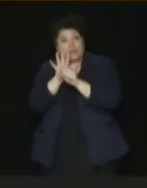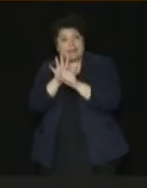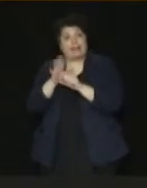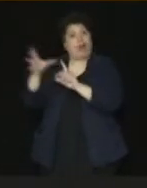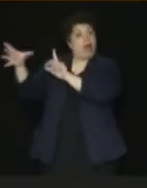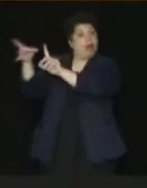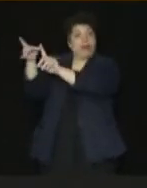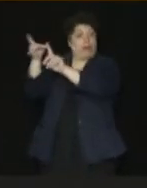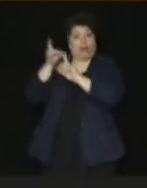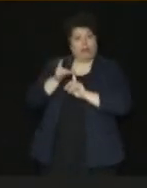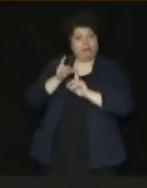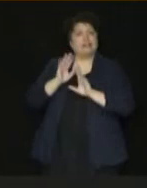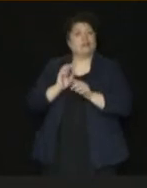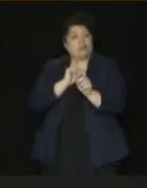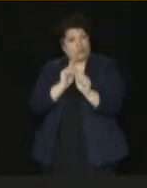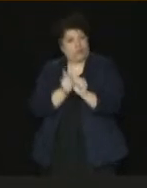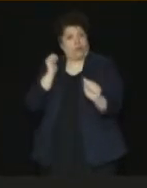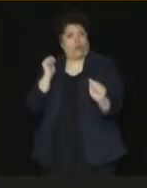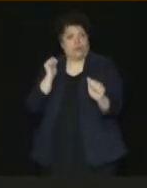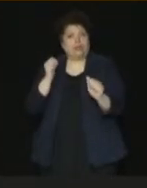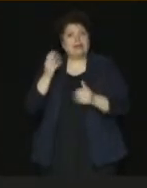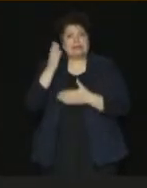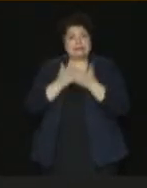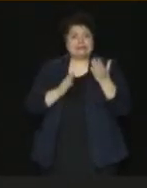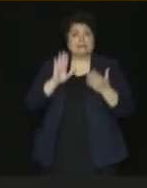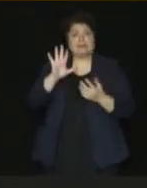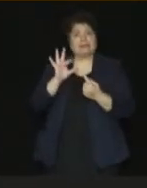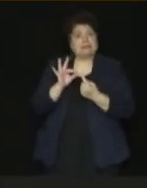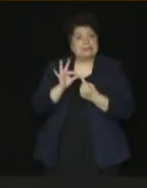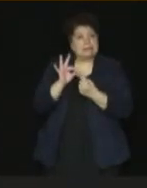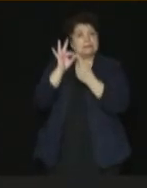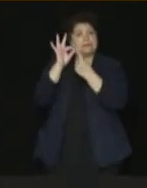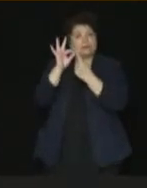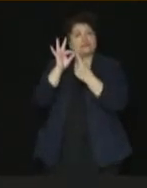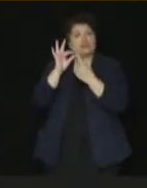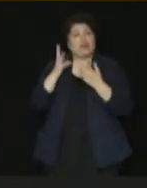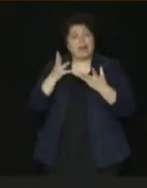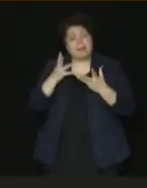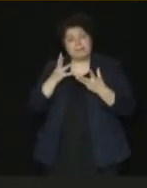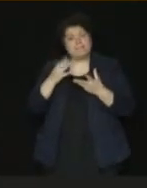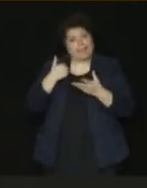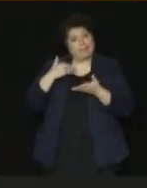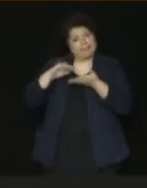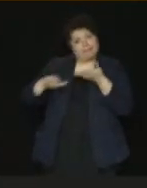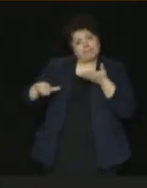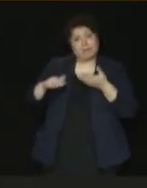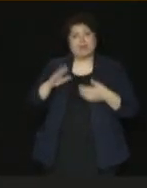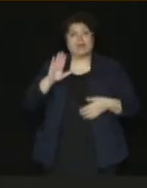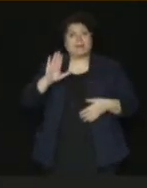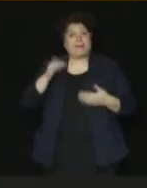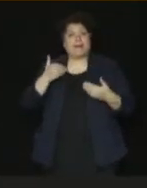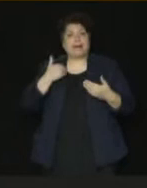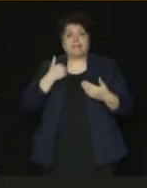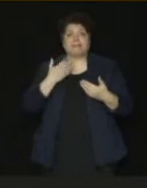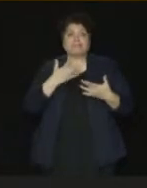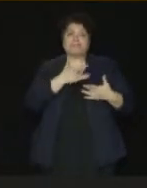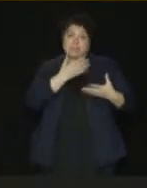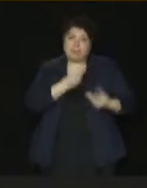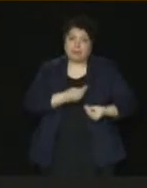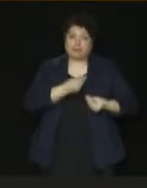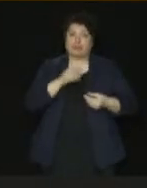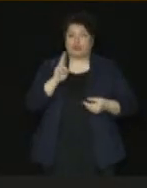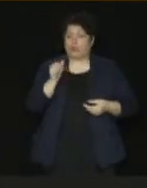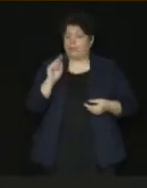a place for rare exceptions for compassionate or humanitarian measures, but in